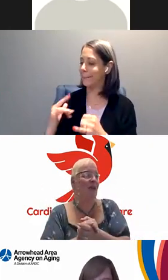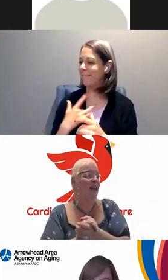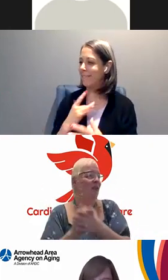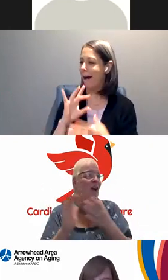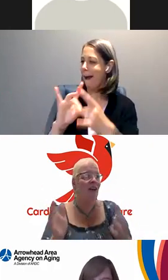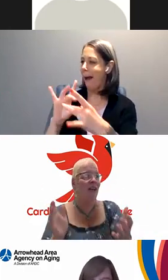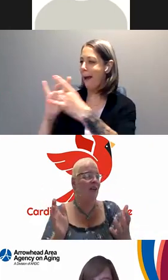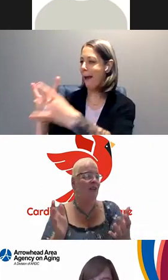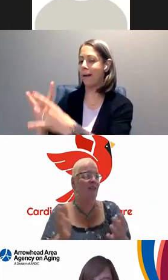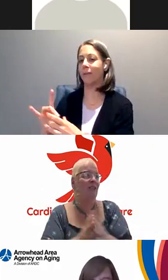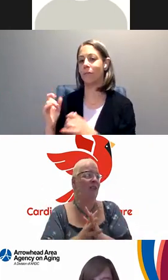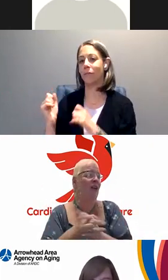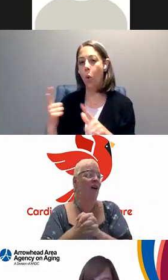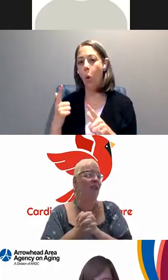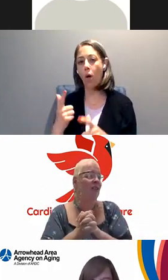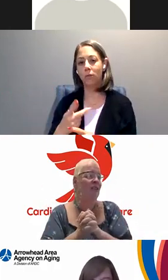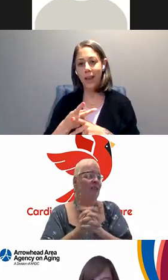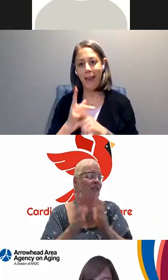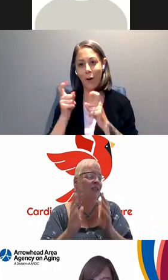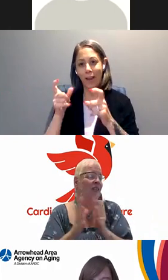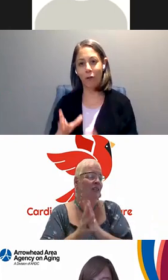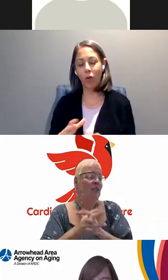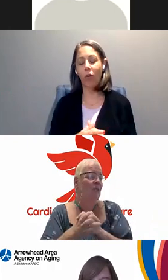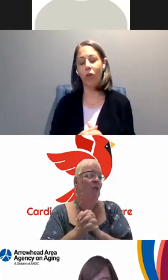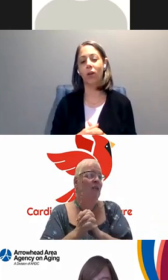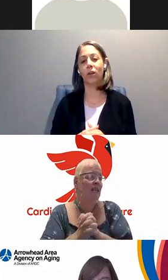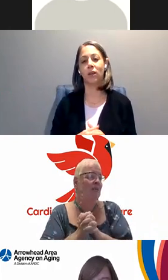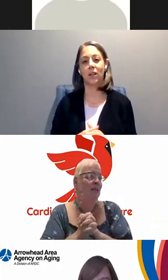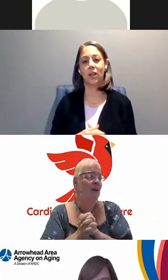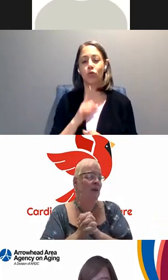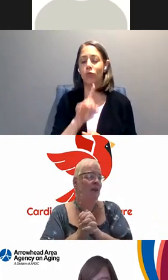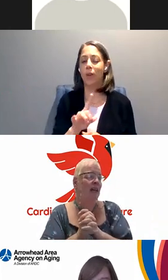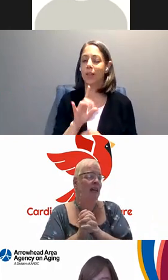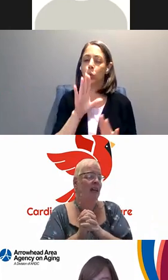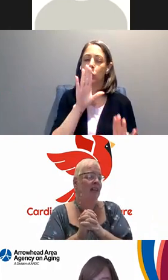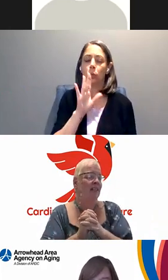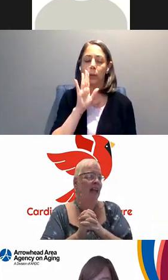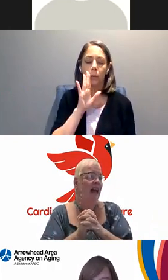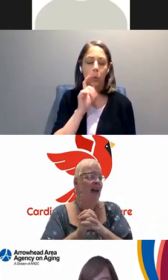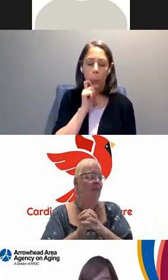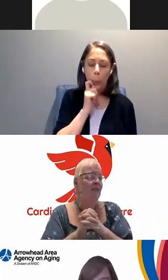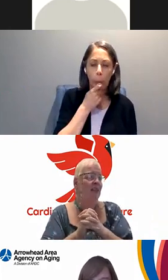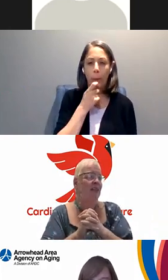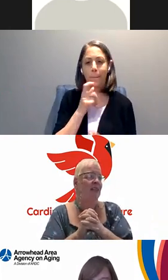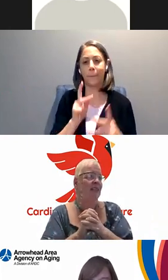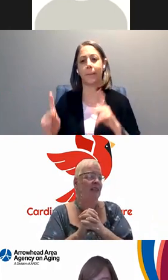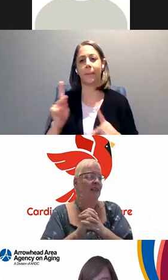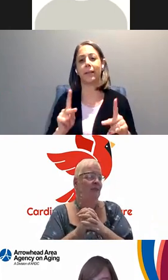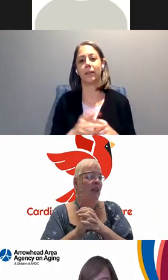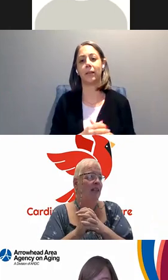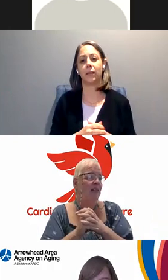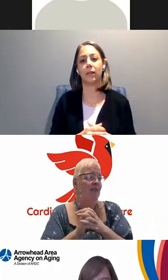them right away. They're all caregivers. They're all just super neat people. And to have